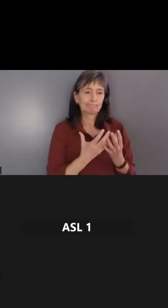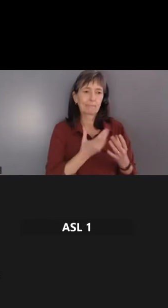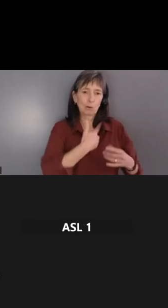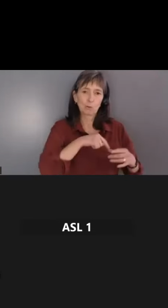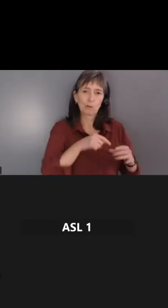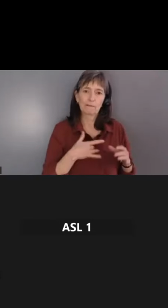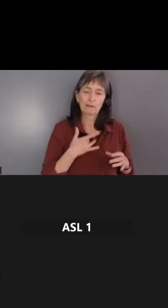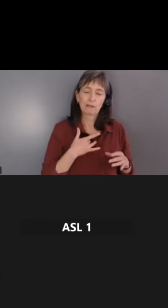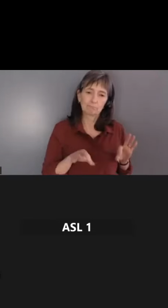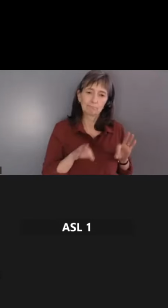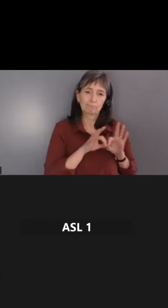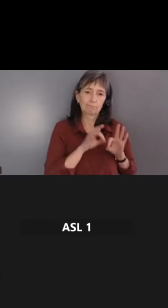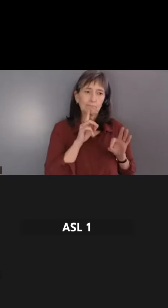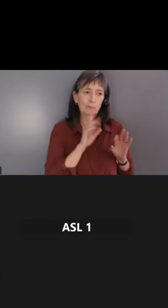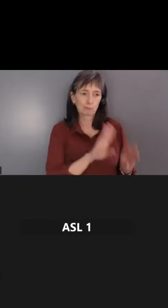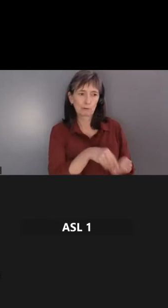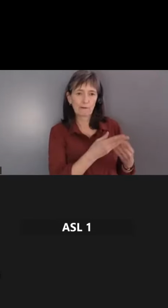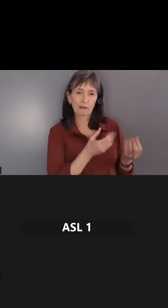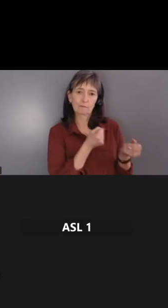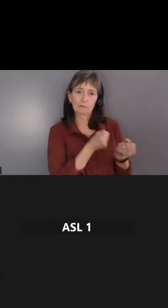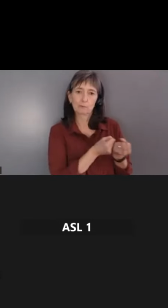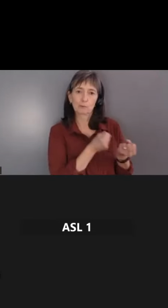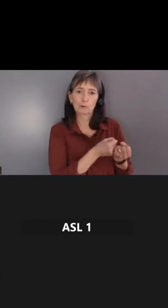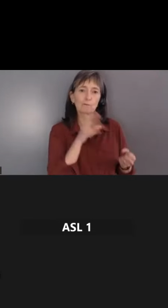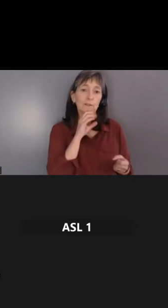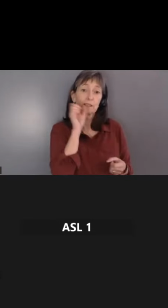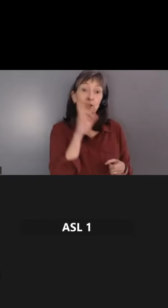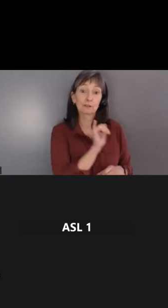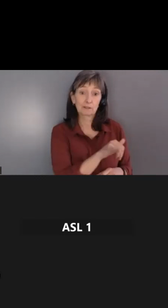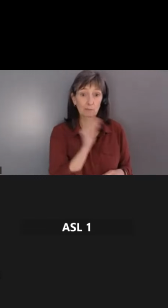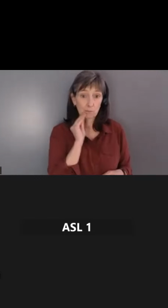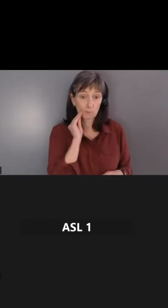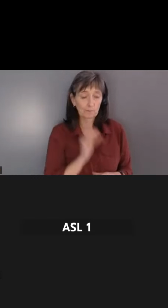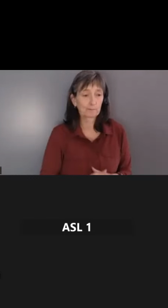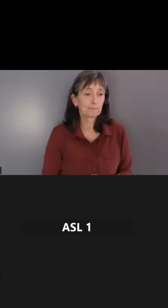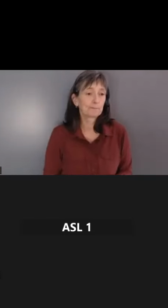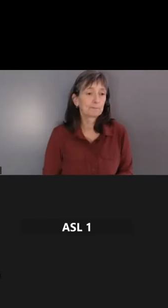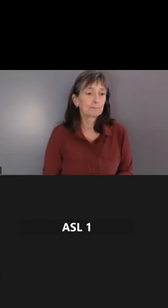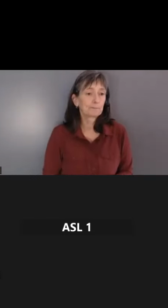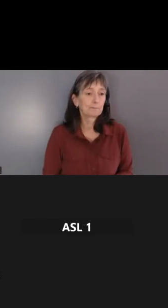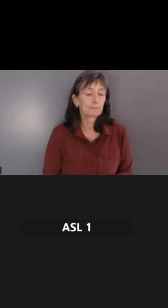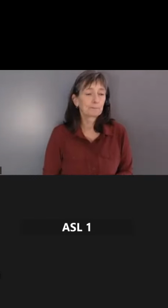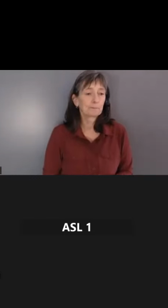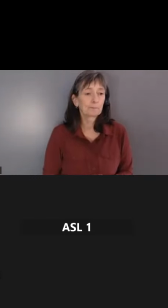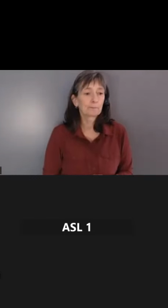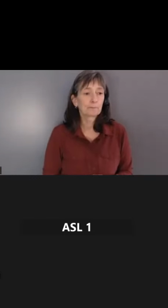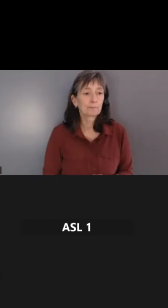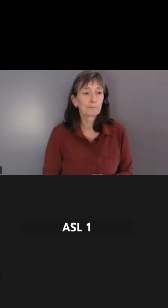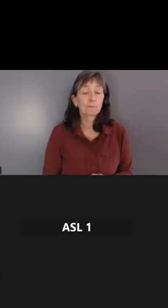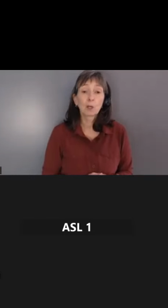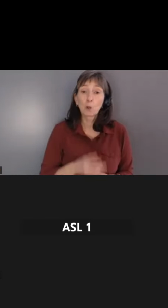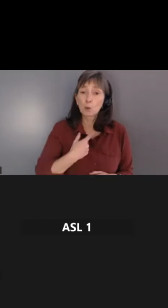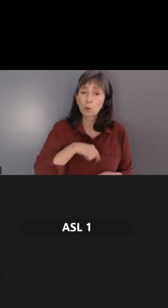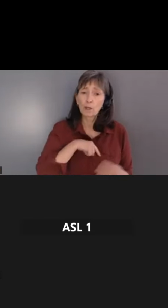factors to enable older adults to age in the right place. The goal of us outlining this framework in our report was really to identify what